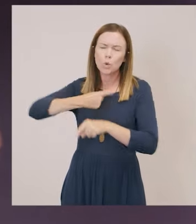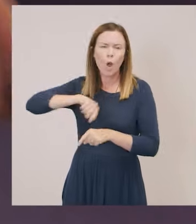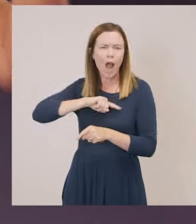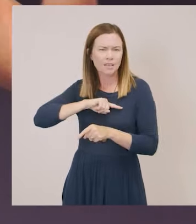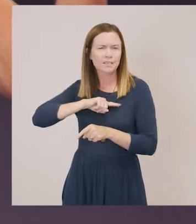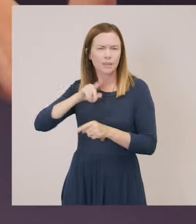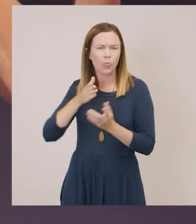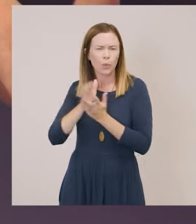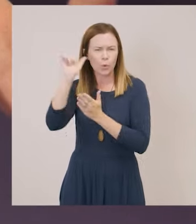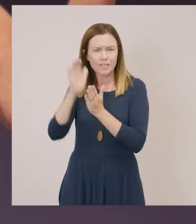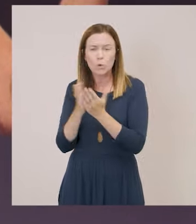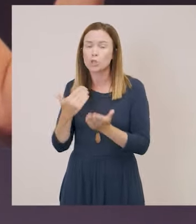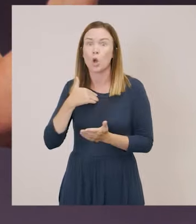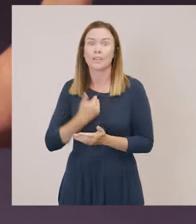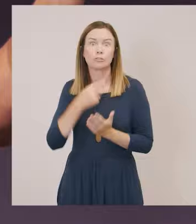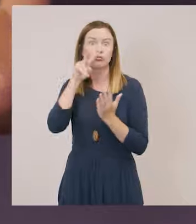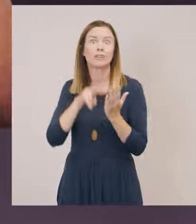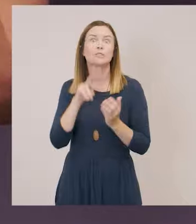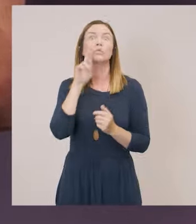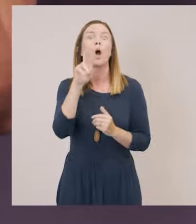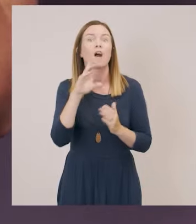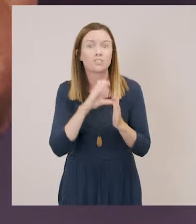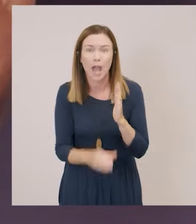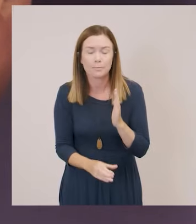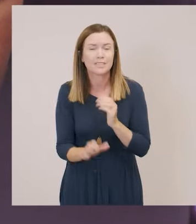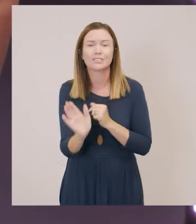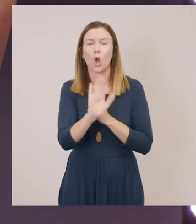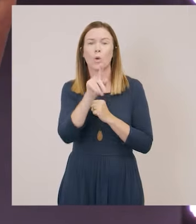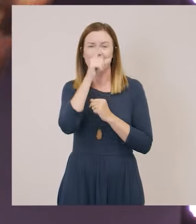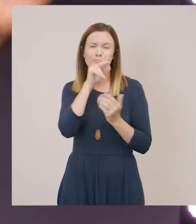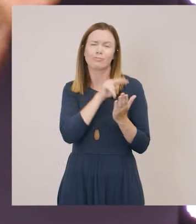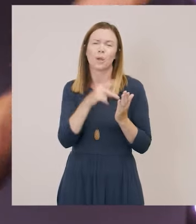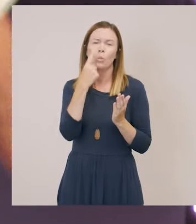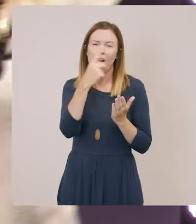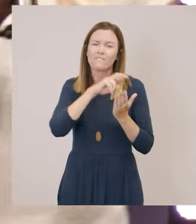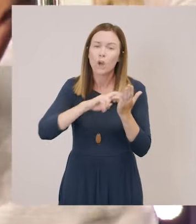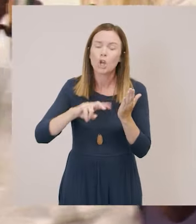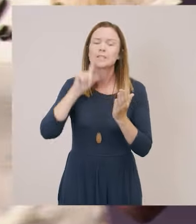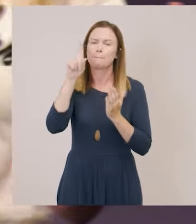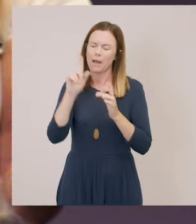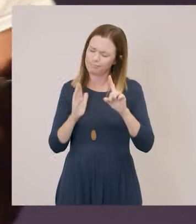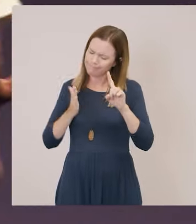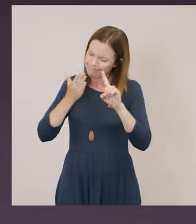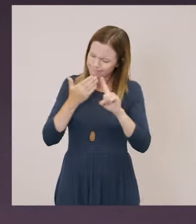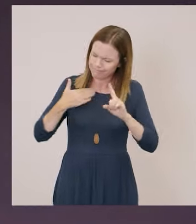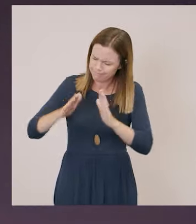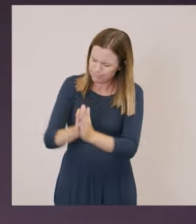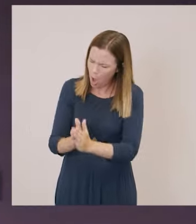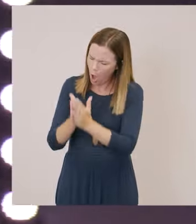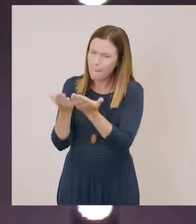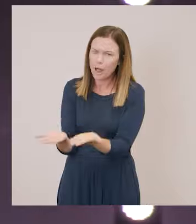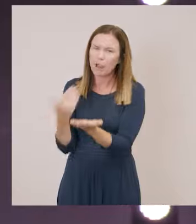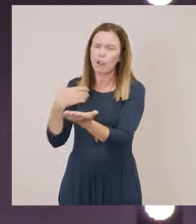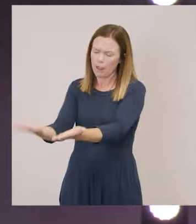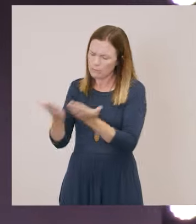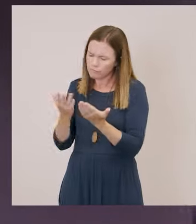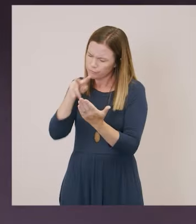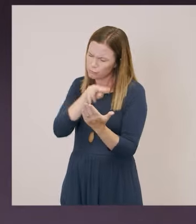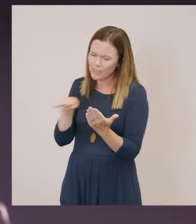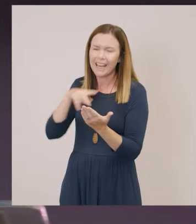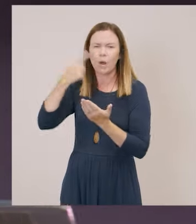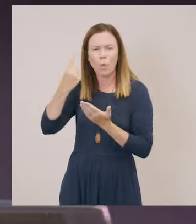read 12 chapters a day for that to happen. You can read one verse, but intentionally picking up the Bible and reading one thing